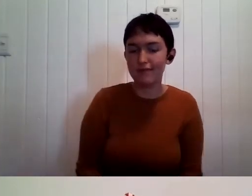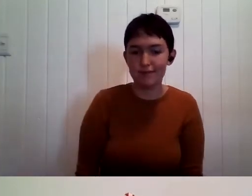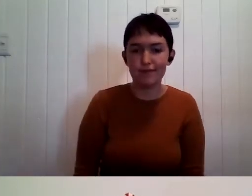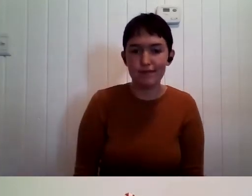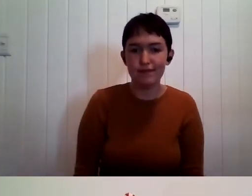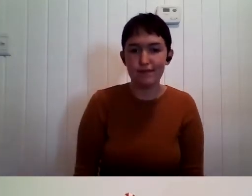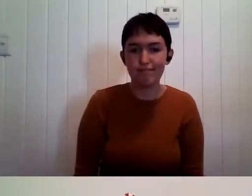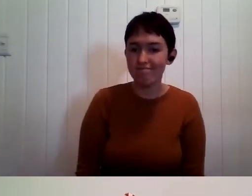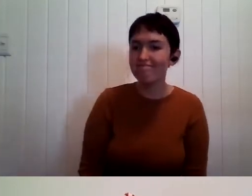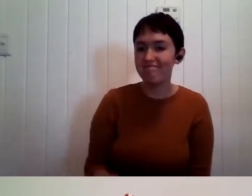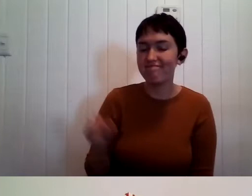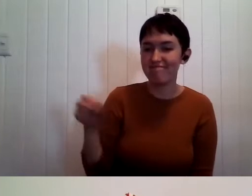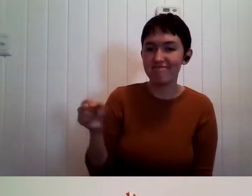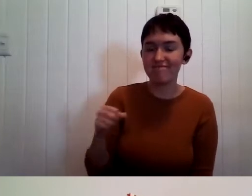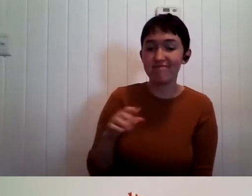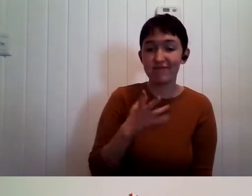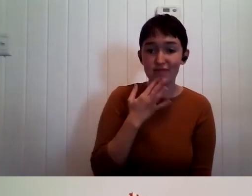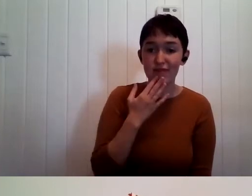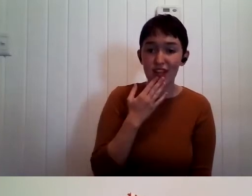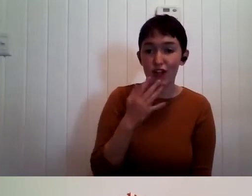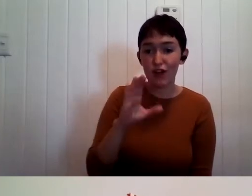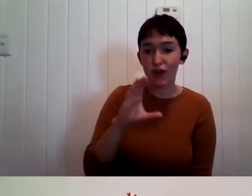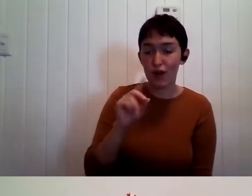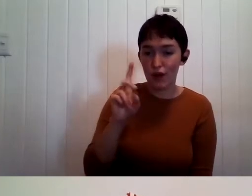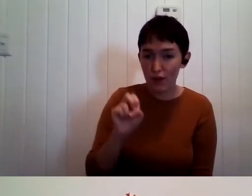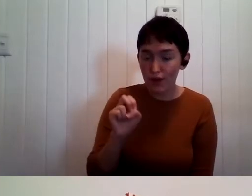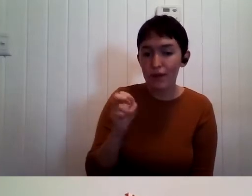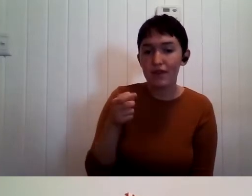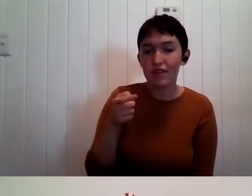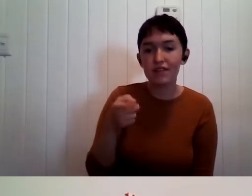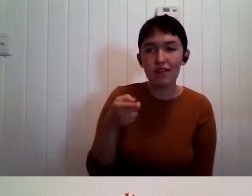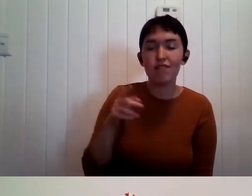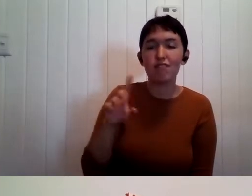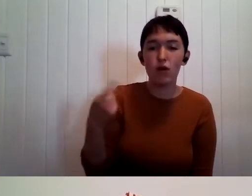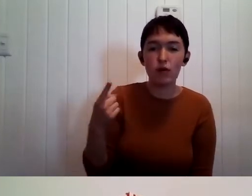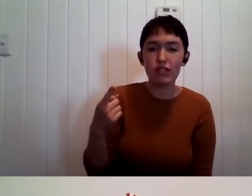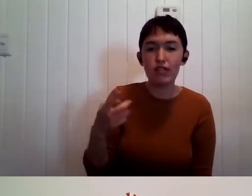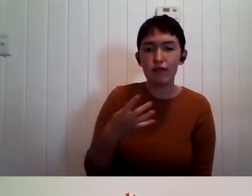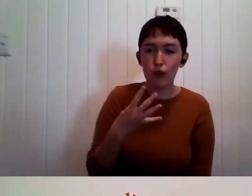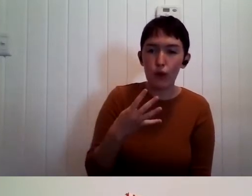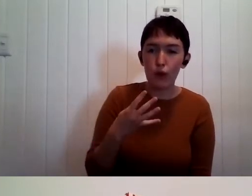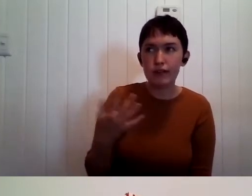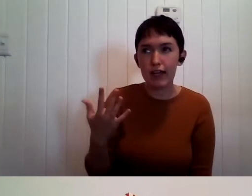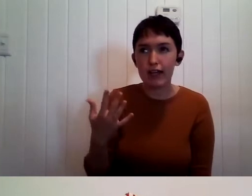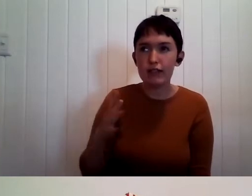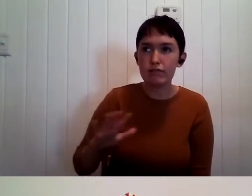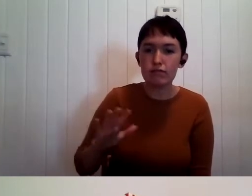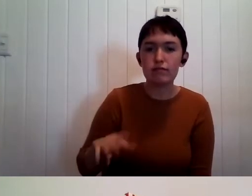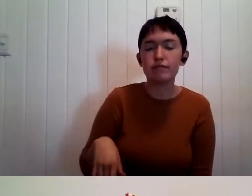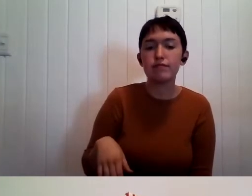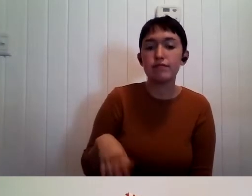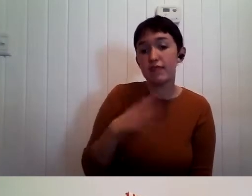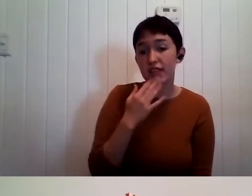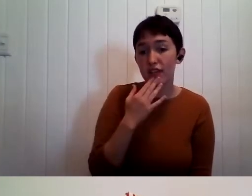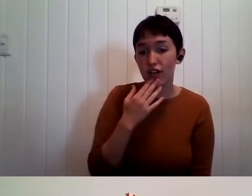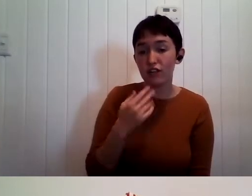Yeah, basically color code the bases. There are only 4/5, and then the colors tell you what it is.